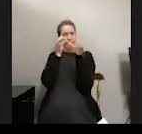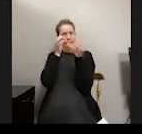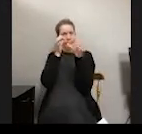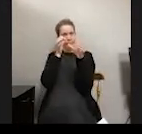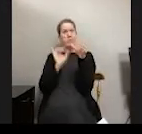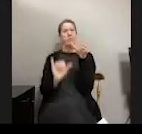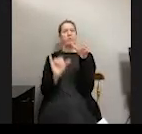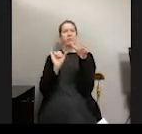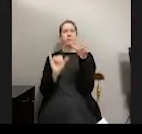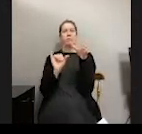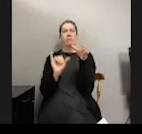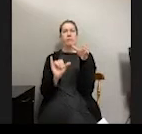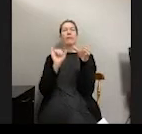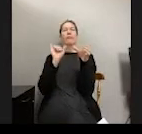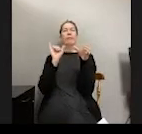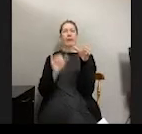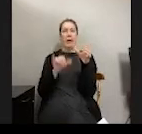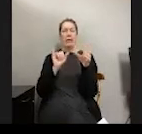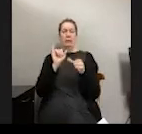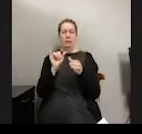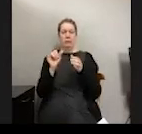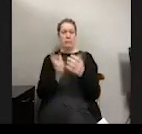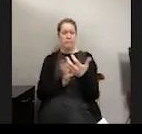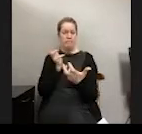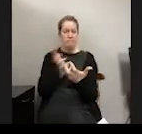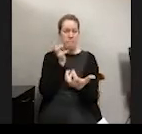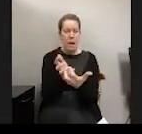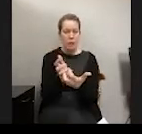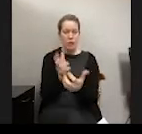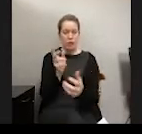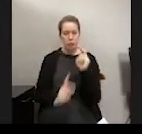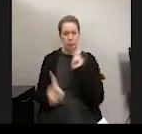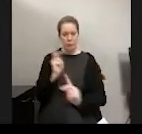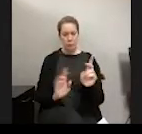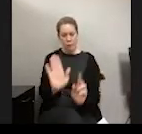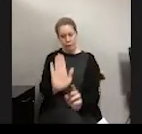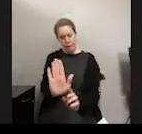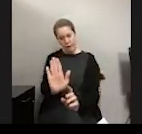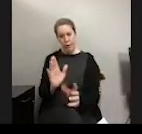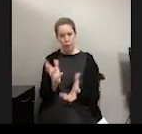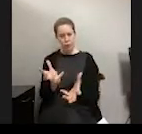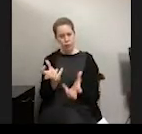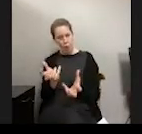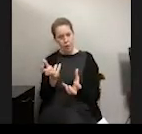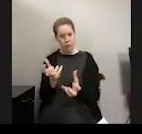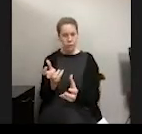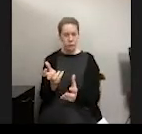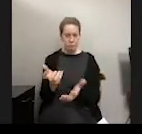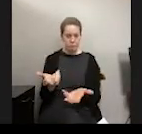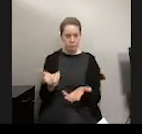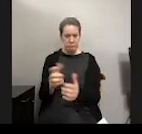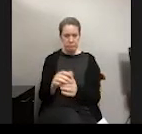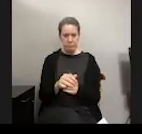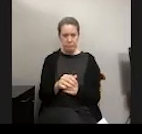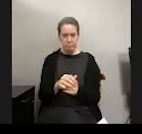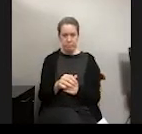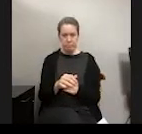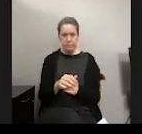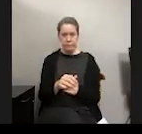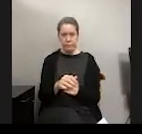people want to see and what people want to hear in their communities. But to close my answer and try to answer your